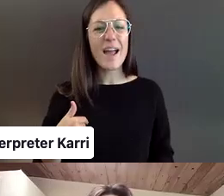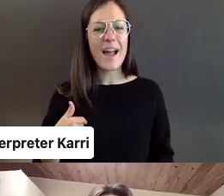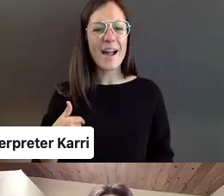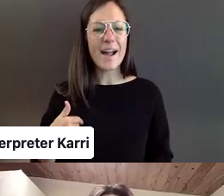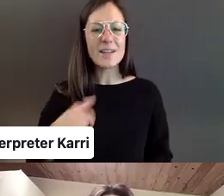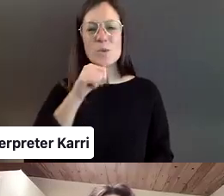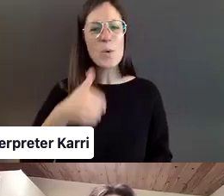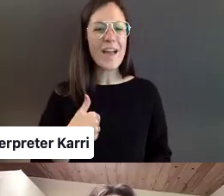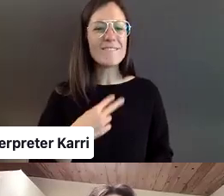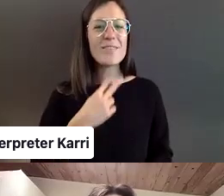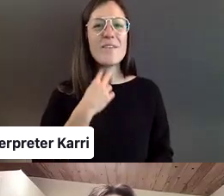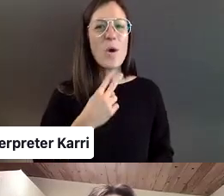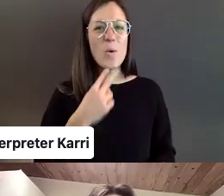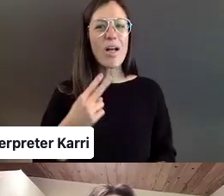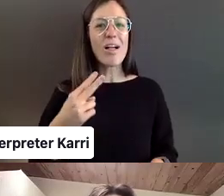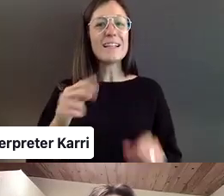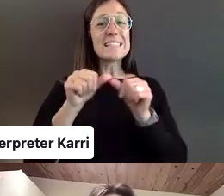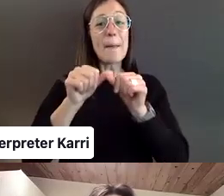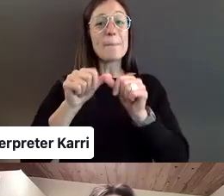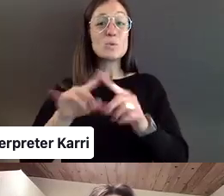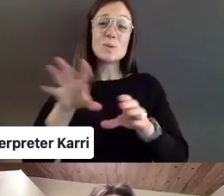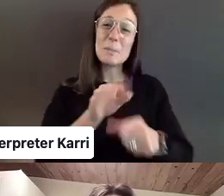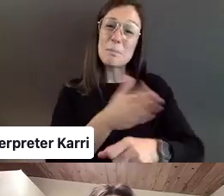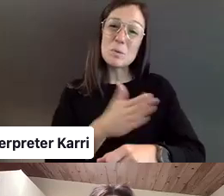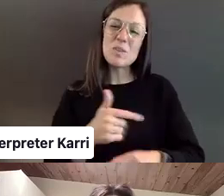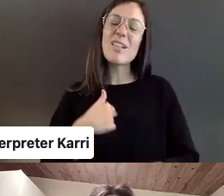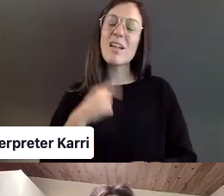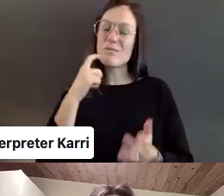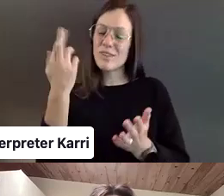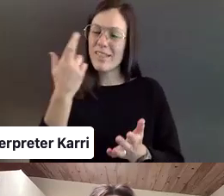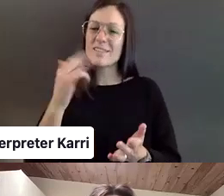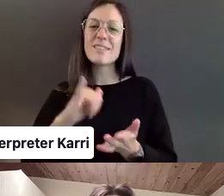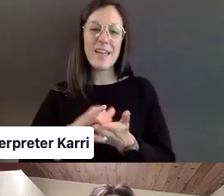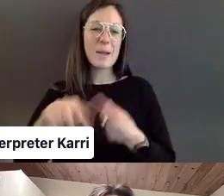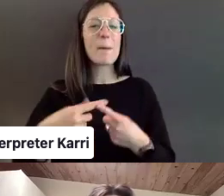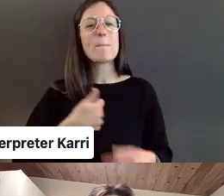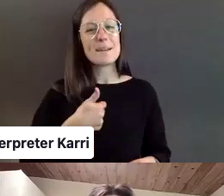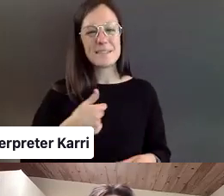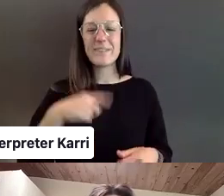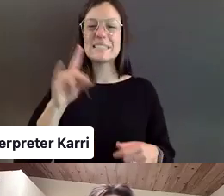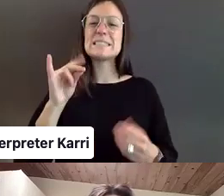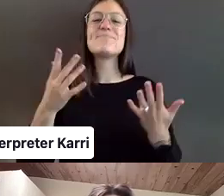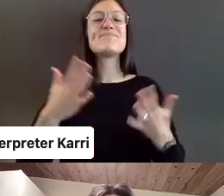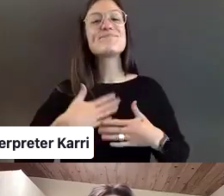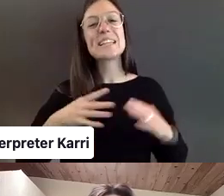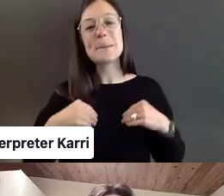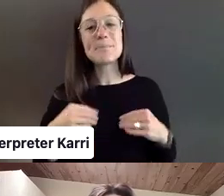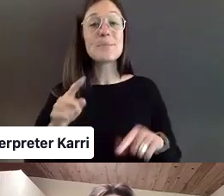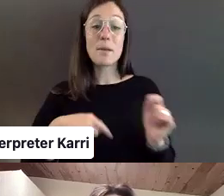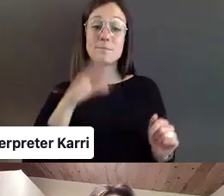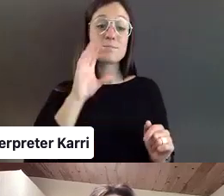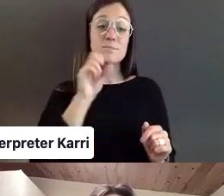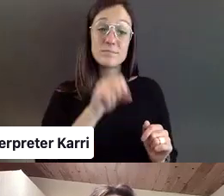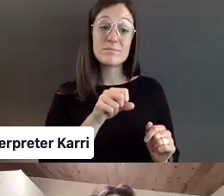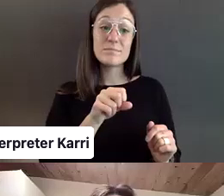vocal stamina to be in a musical. I've discovered that about myself. I've come to terms with it. But I would love,